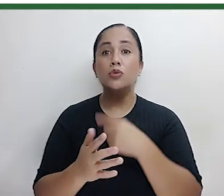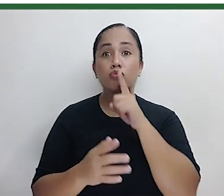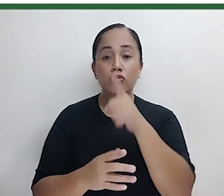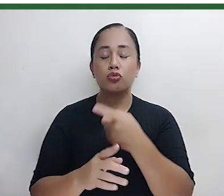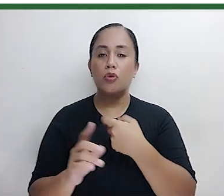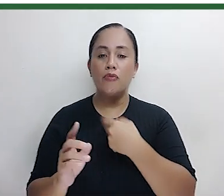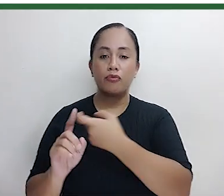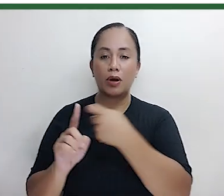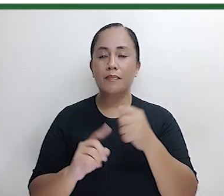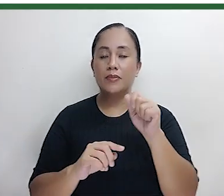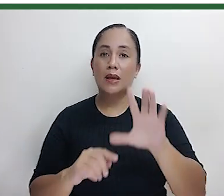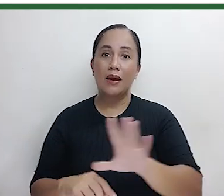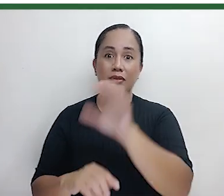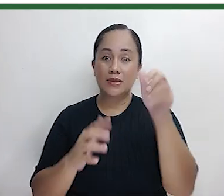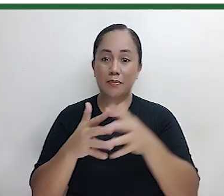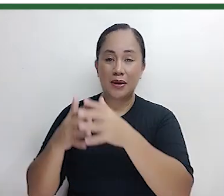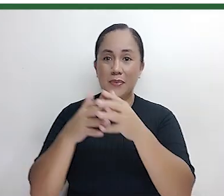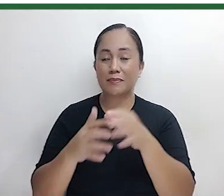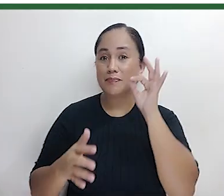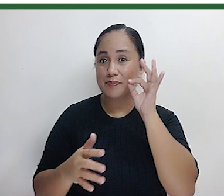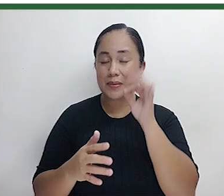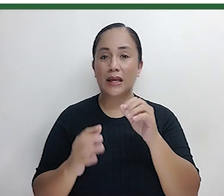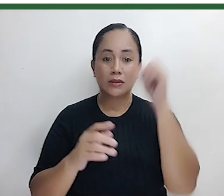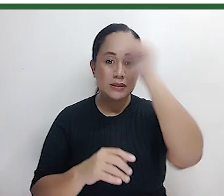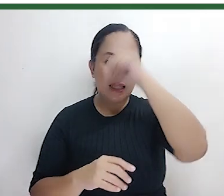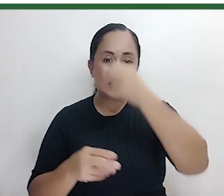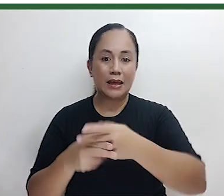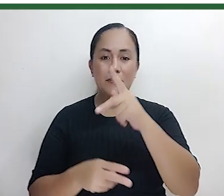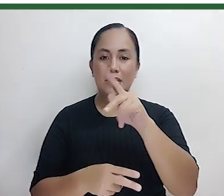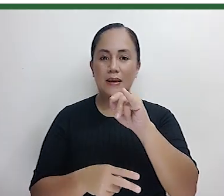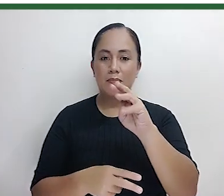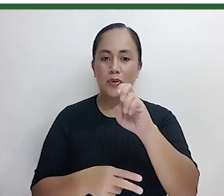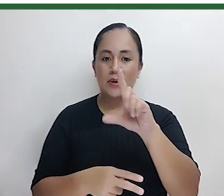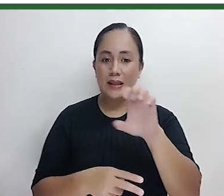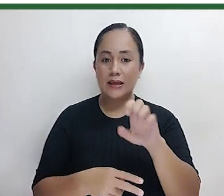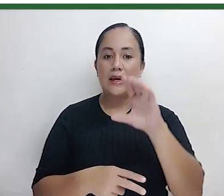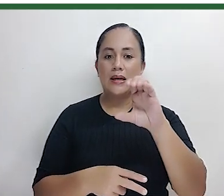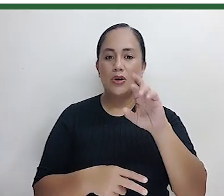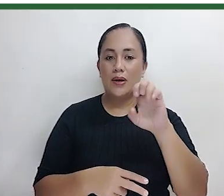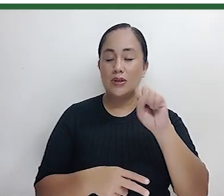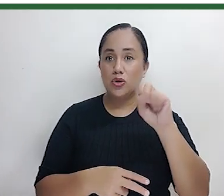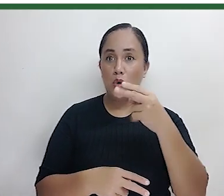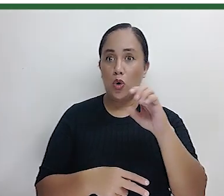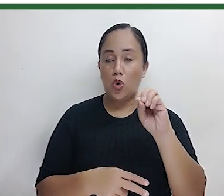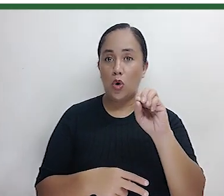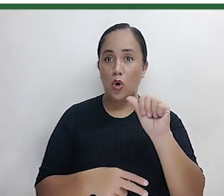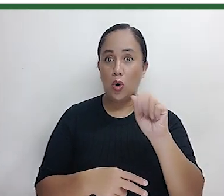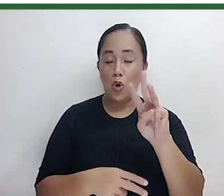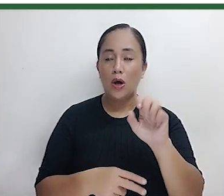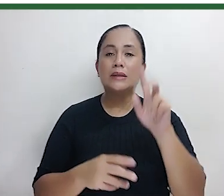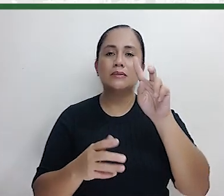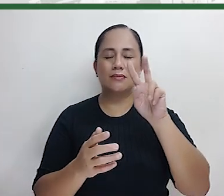Intersectionality was originally coined by African-American feminist and scholar Kimberly Crenshaw in